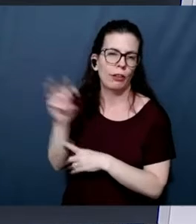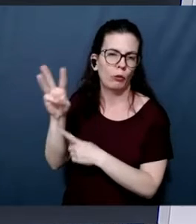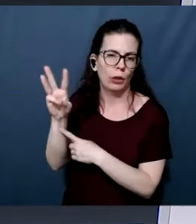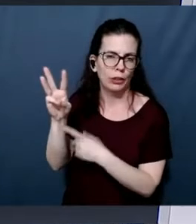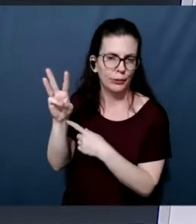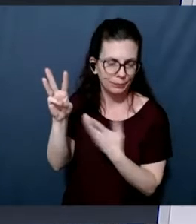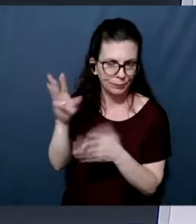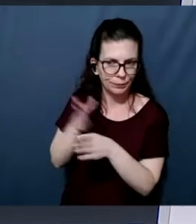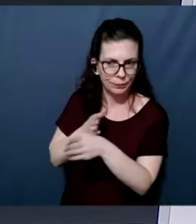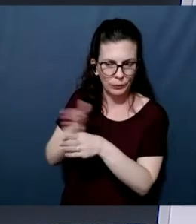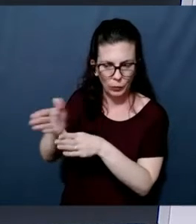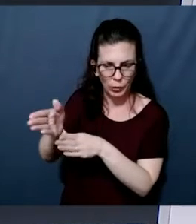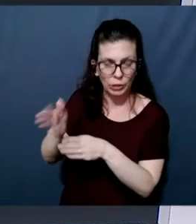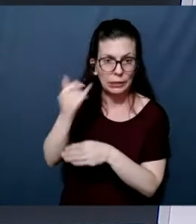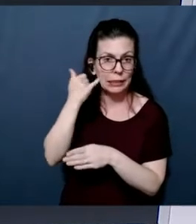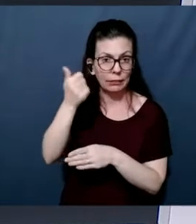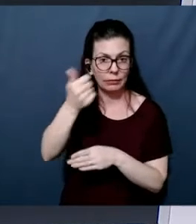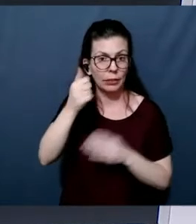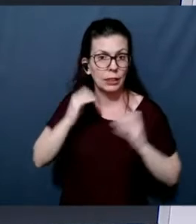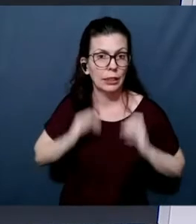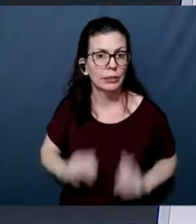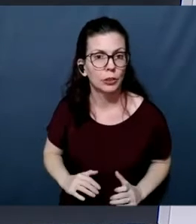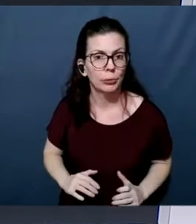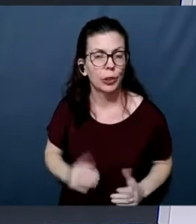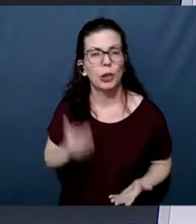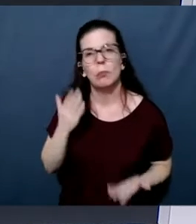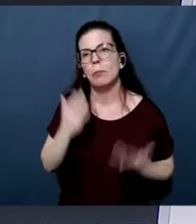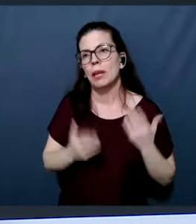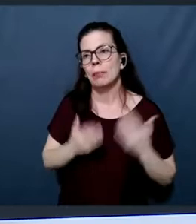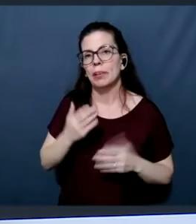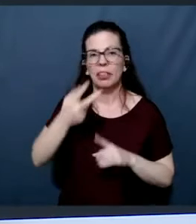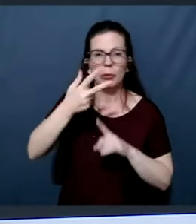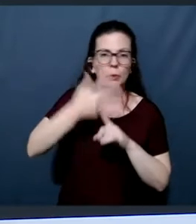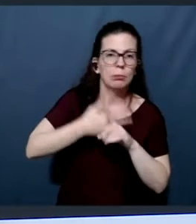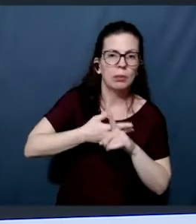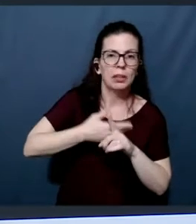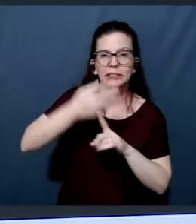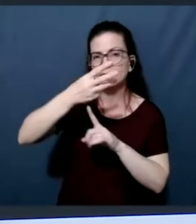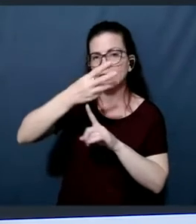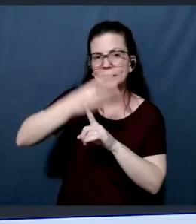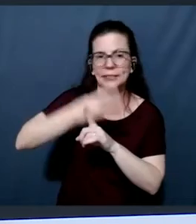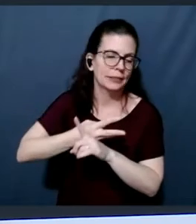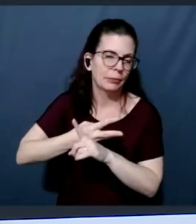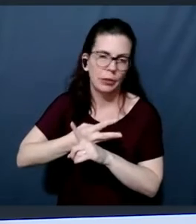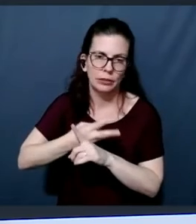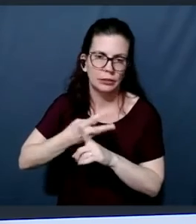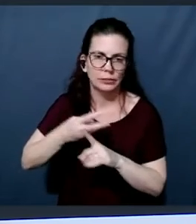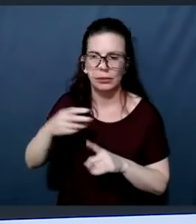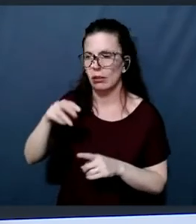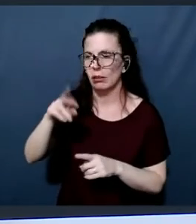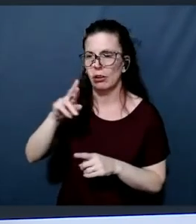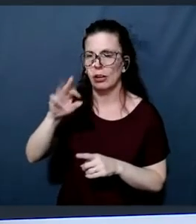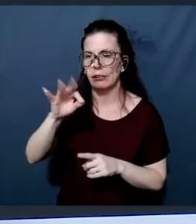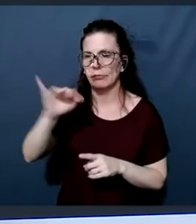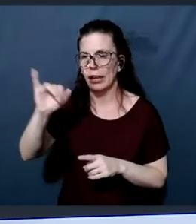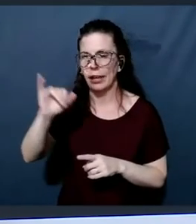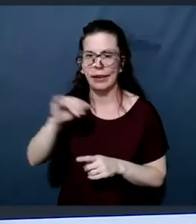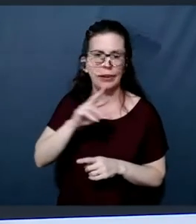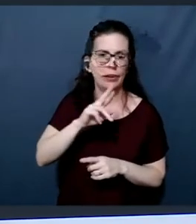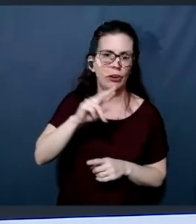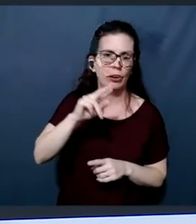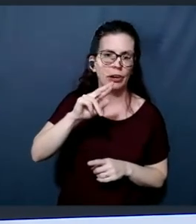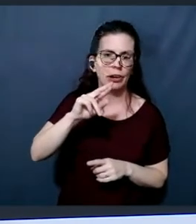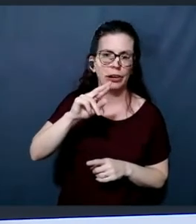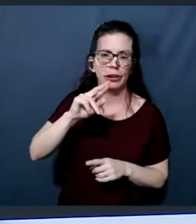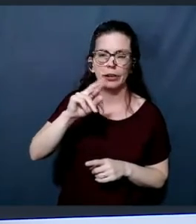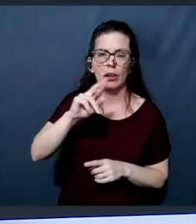the customer, you might spend 3 or 6 months on an RFI and RFP process. You'll